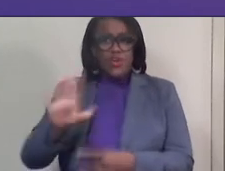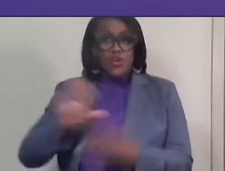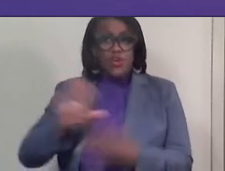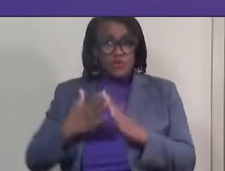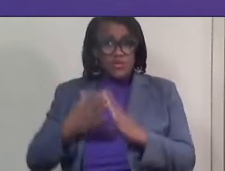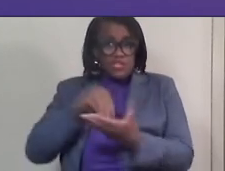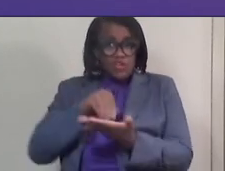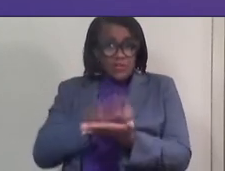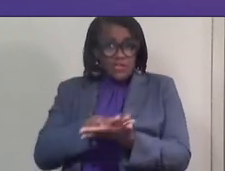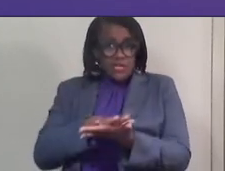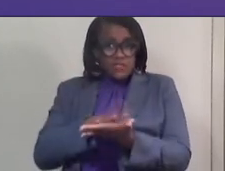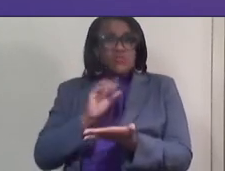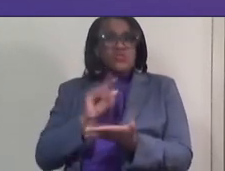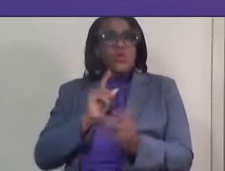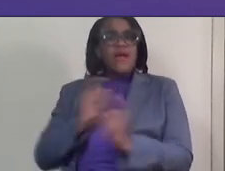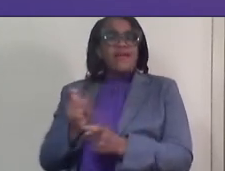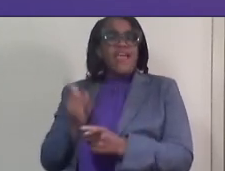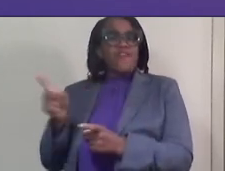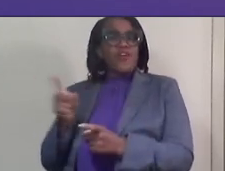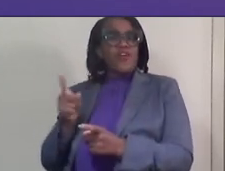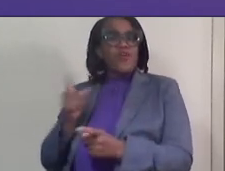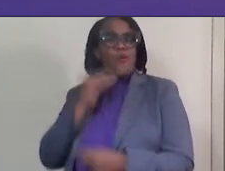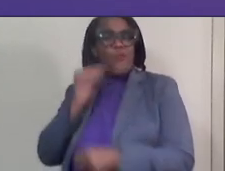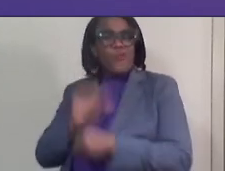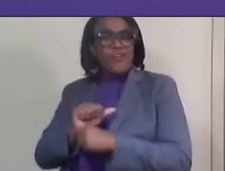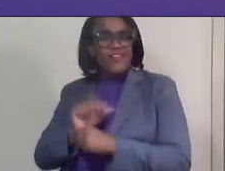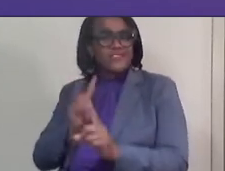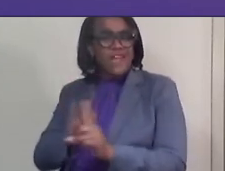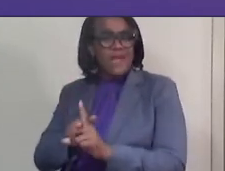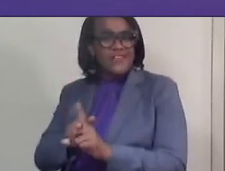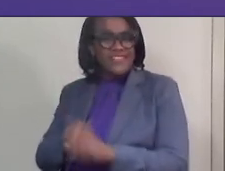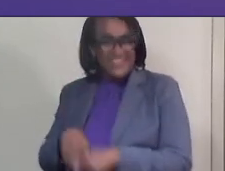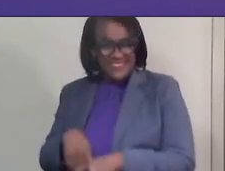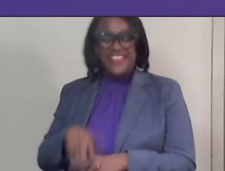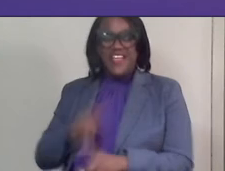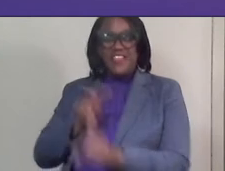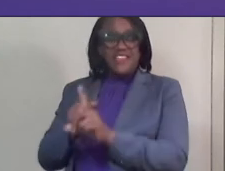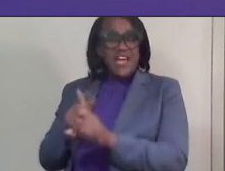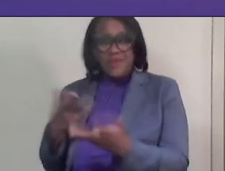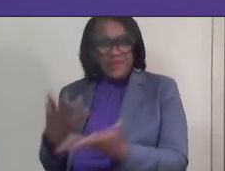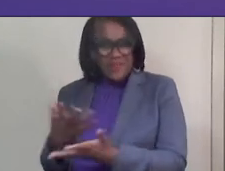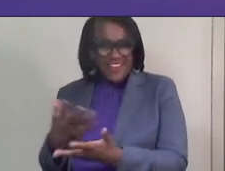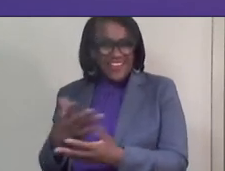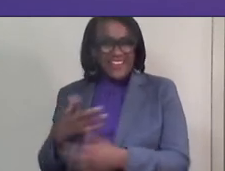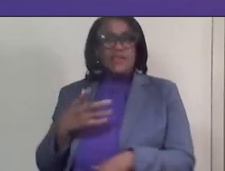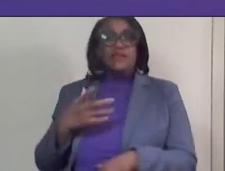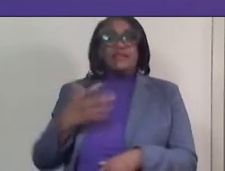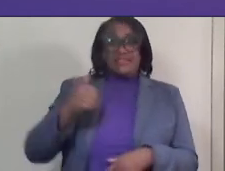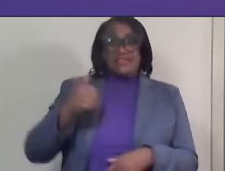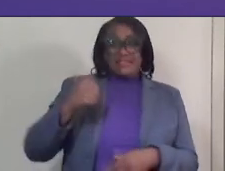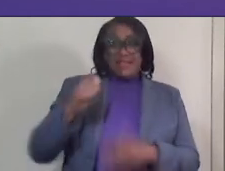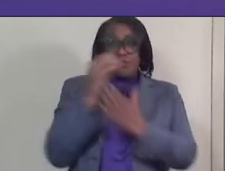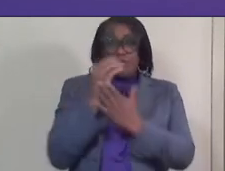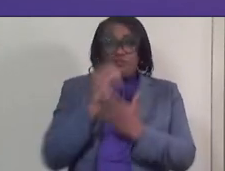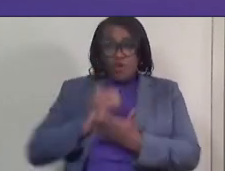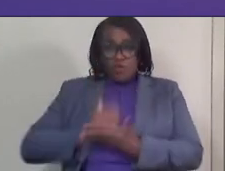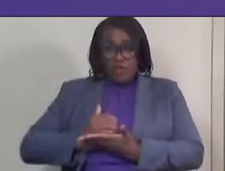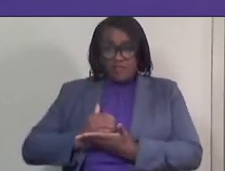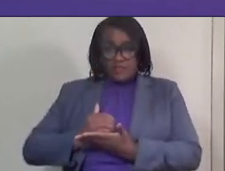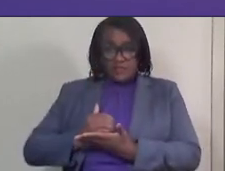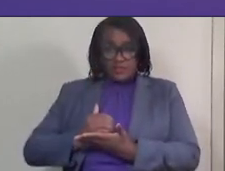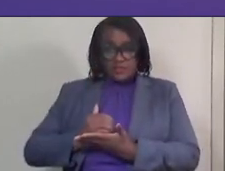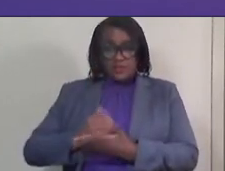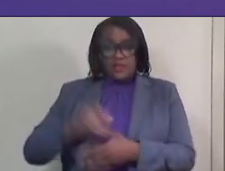documentation. So I gave her an assignment. The assignment was to take 10 photographs that